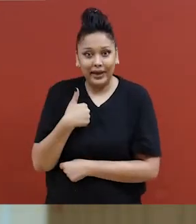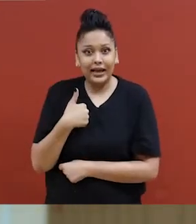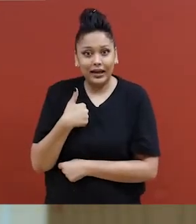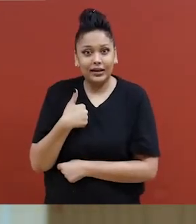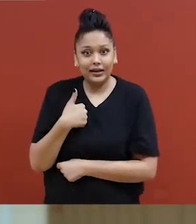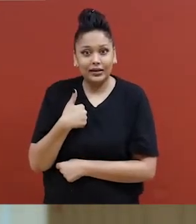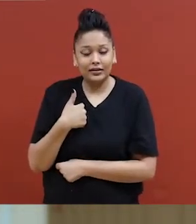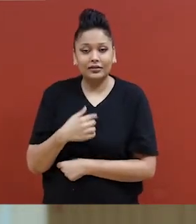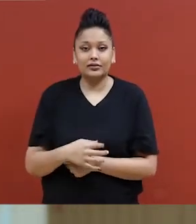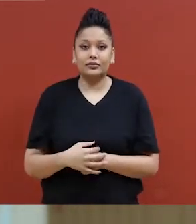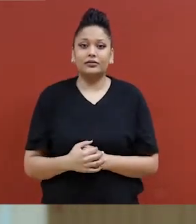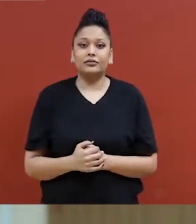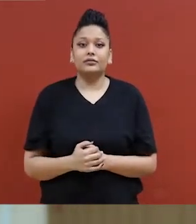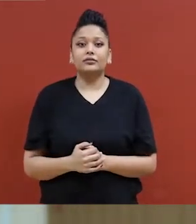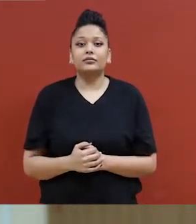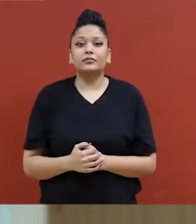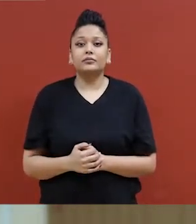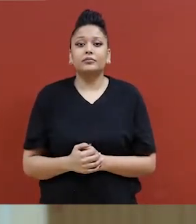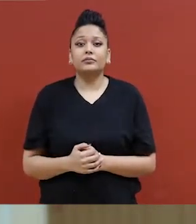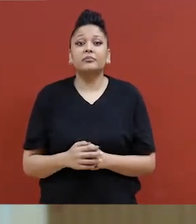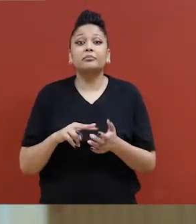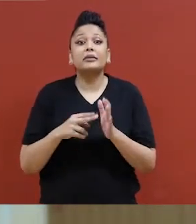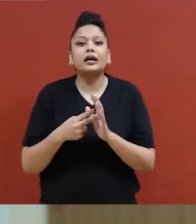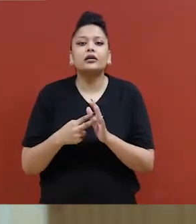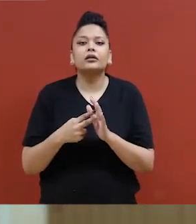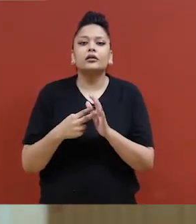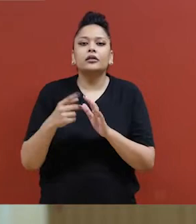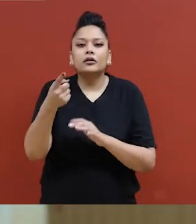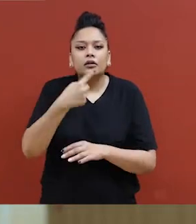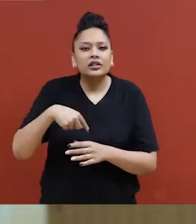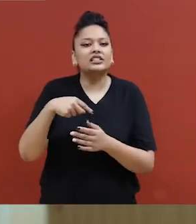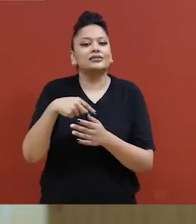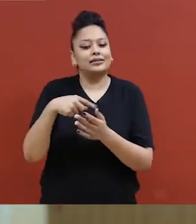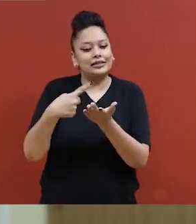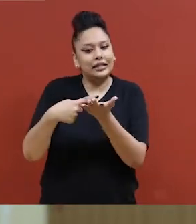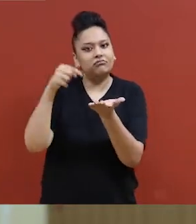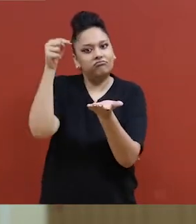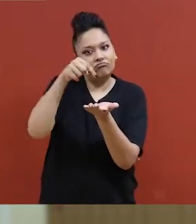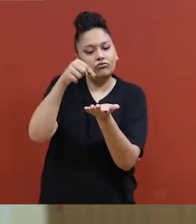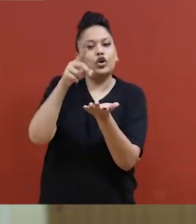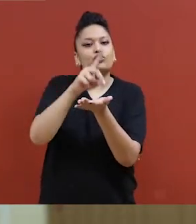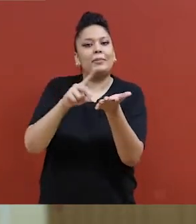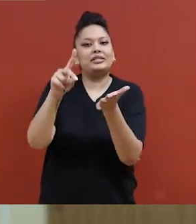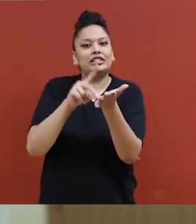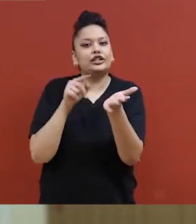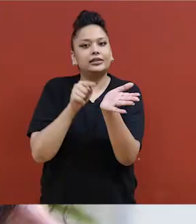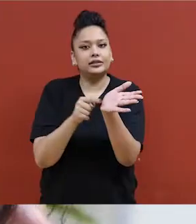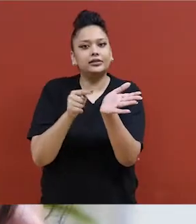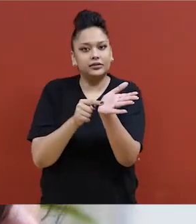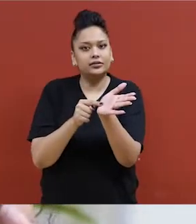So ableist assumptions, which is what you're talking about, include